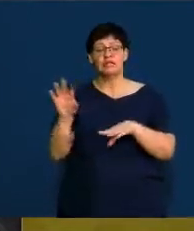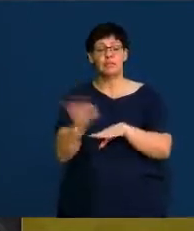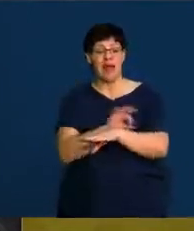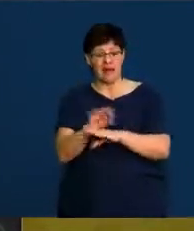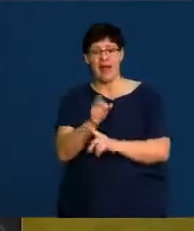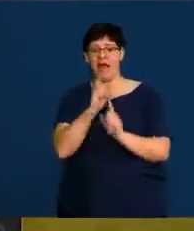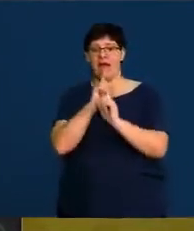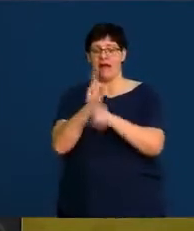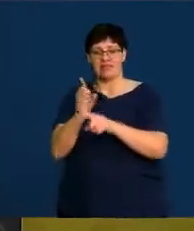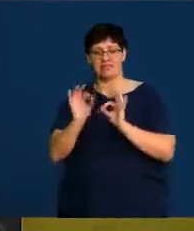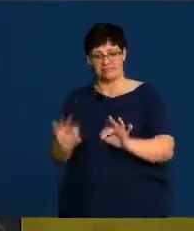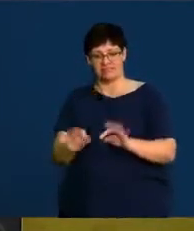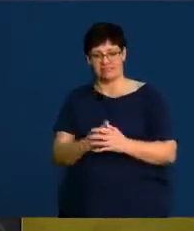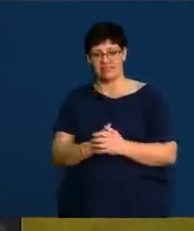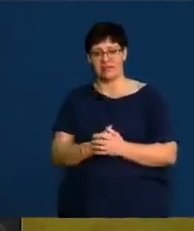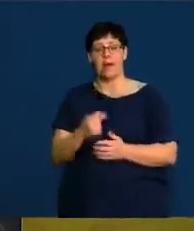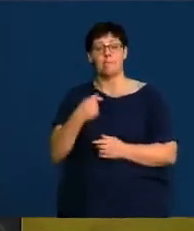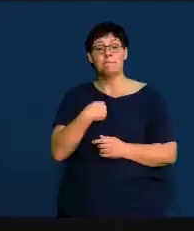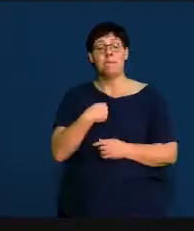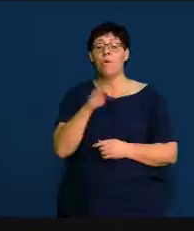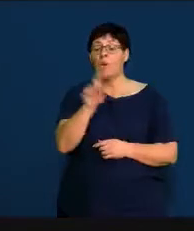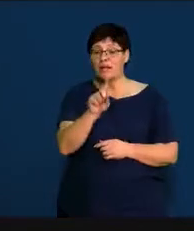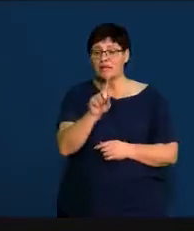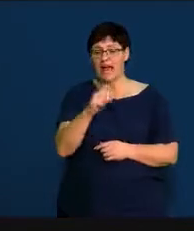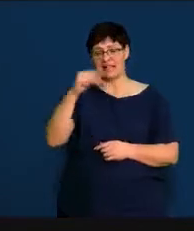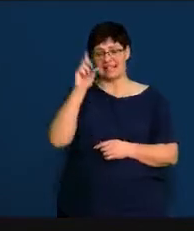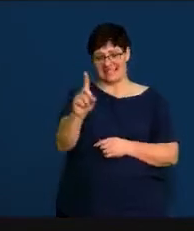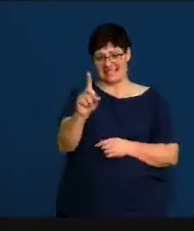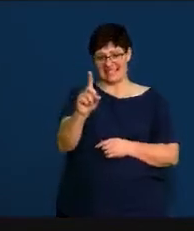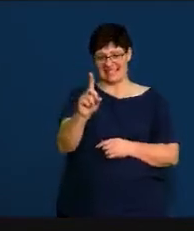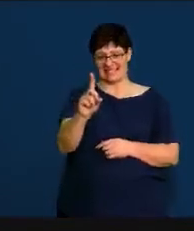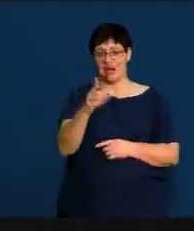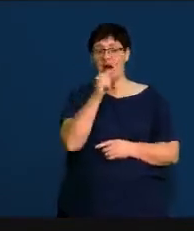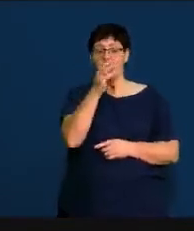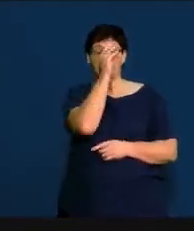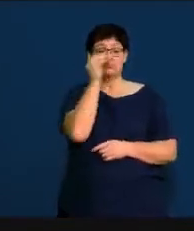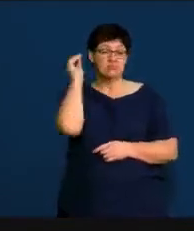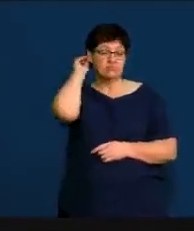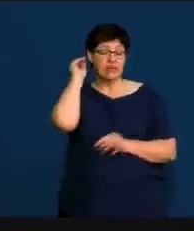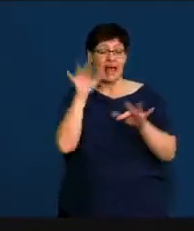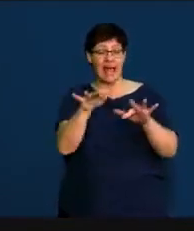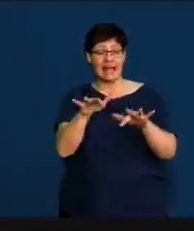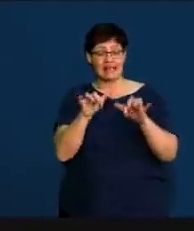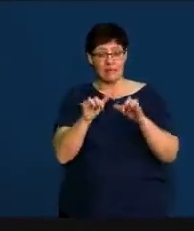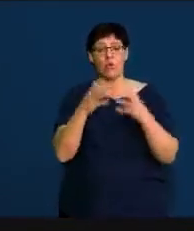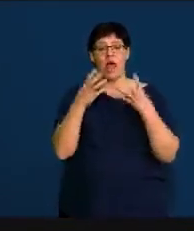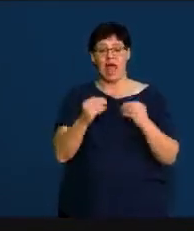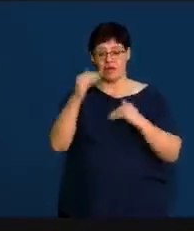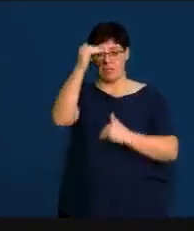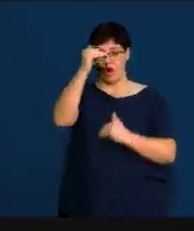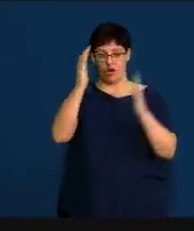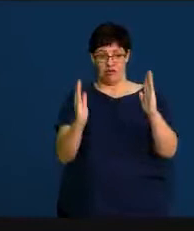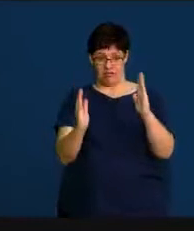correct answer. So my correct answer is D. Now note in your examination, you will have a